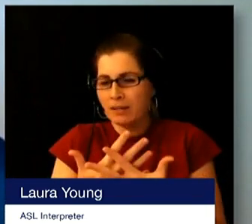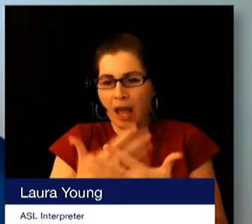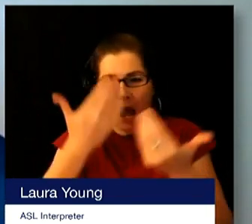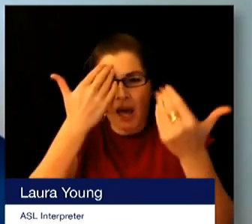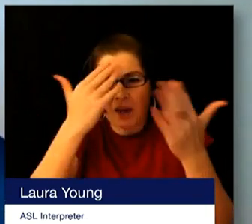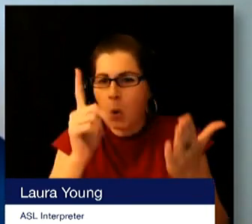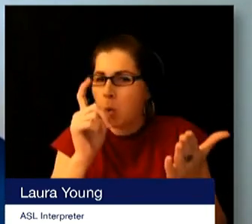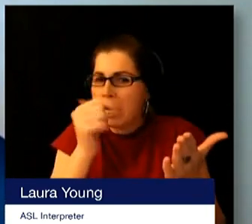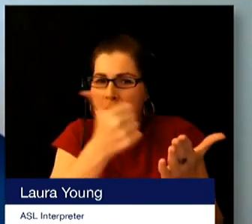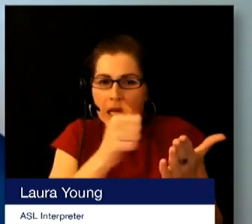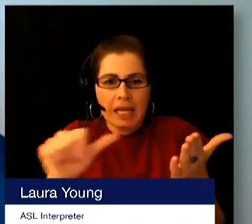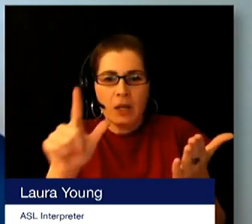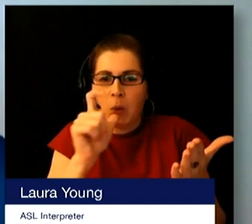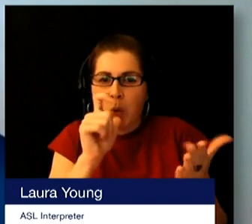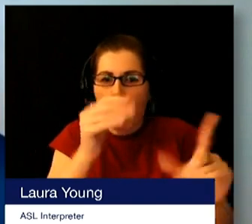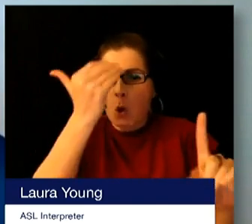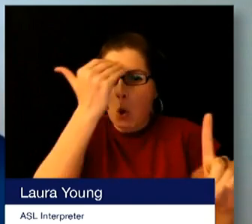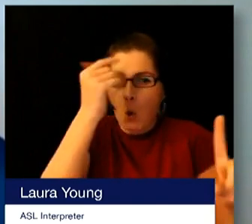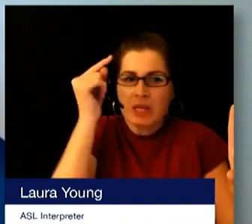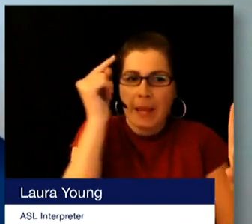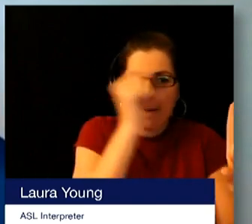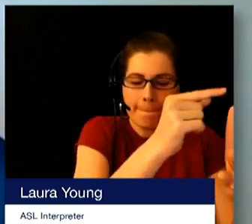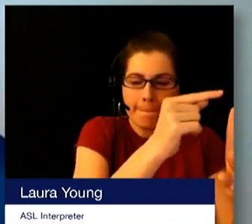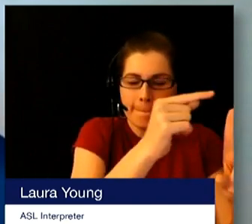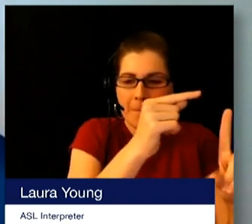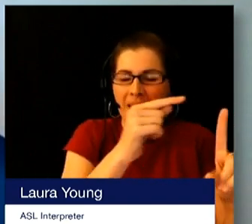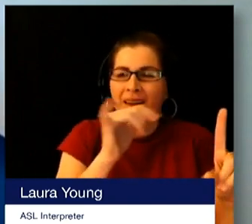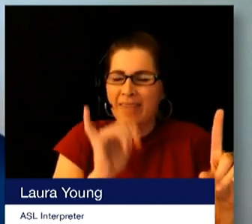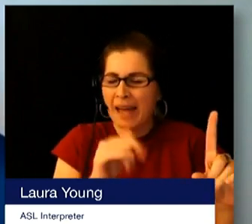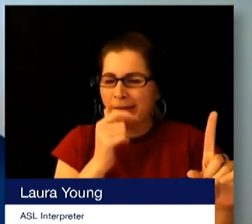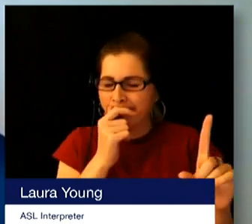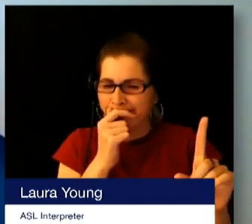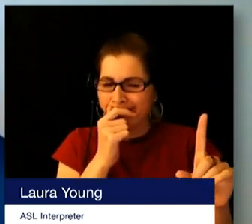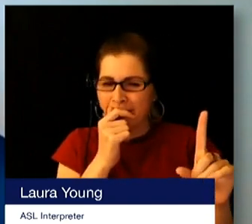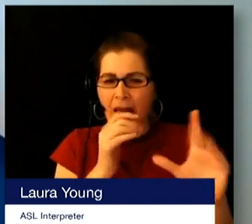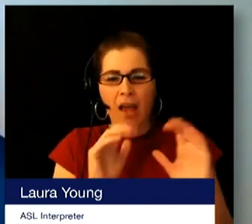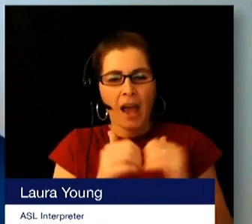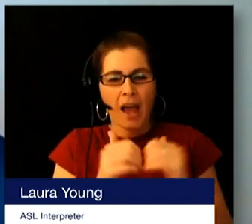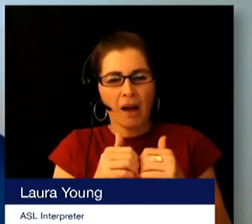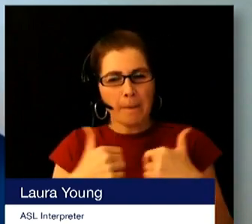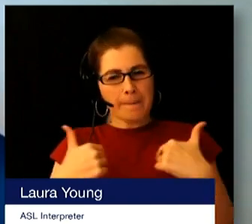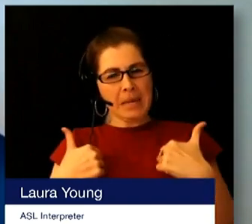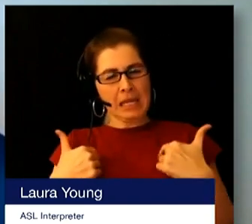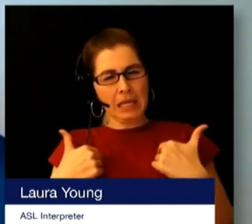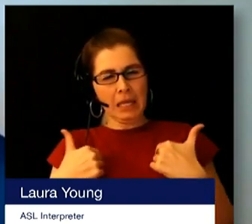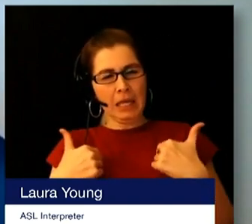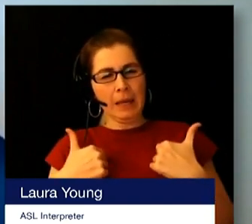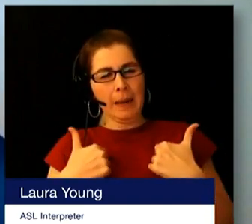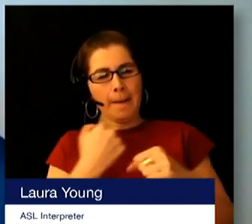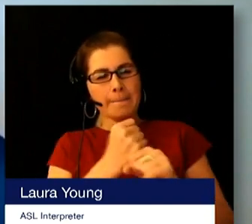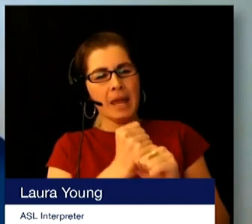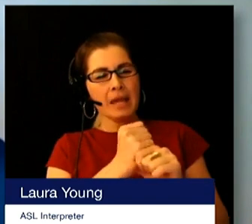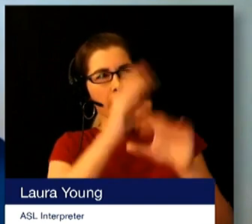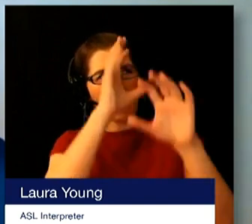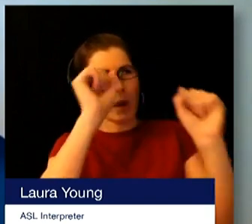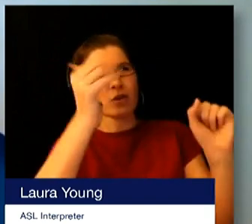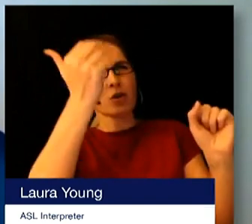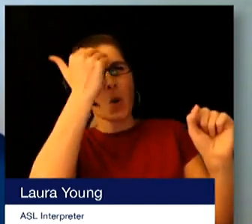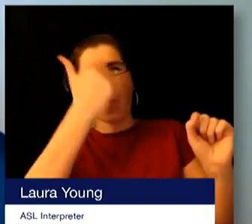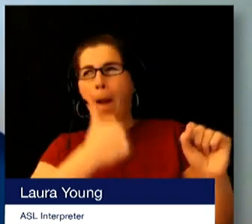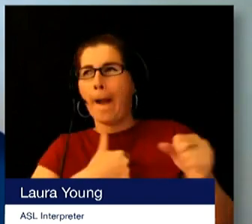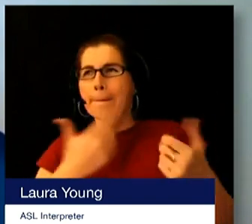that knows President Obama. So that was the million-dollar question. How do I make the president aware that I